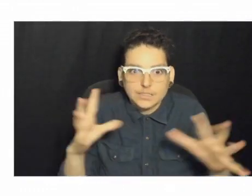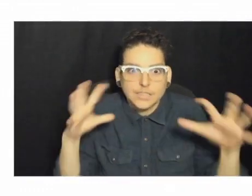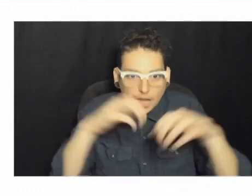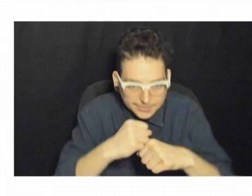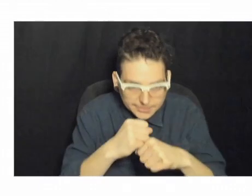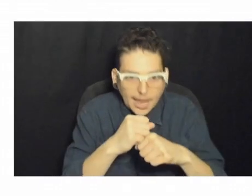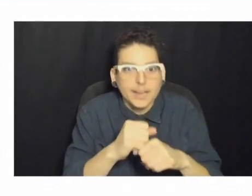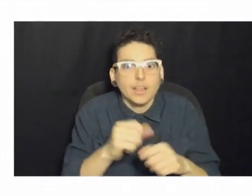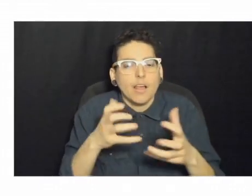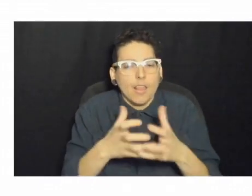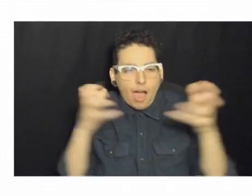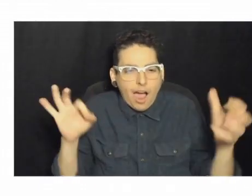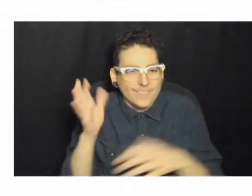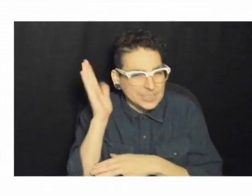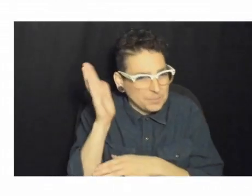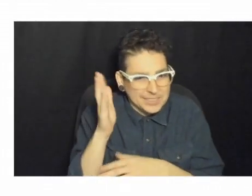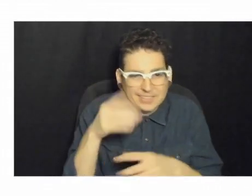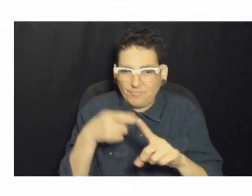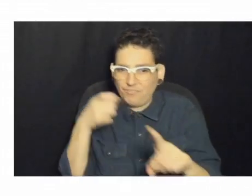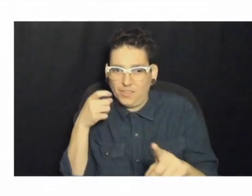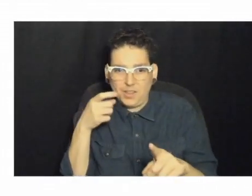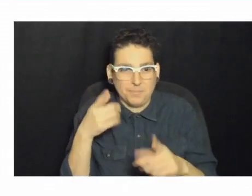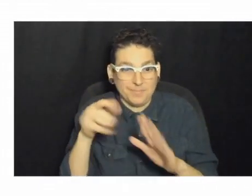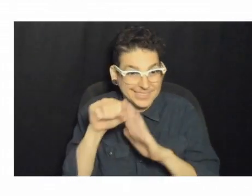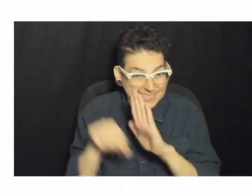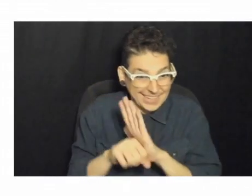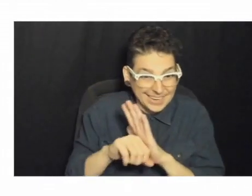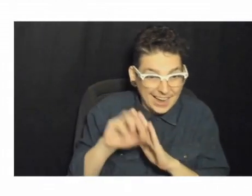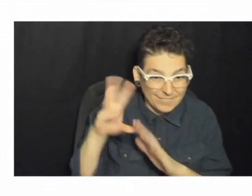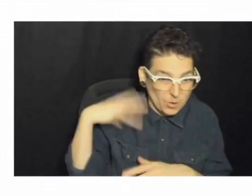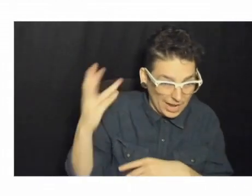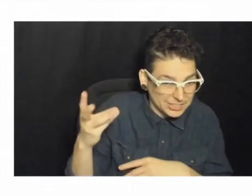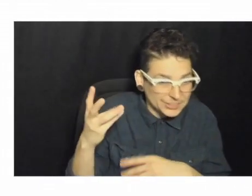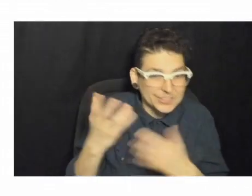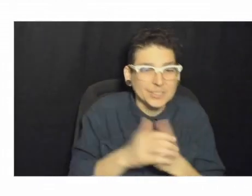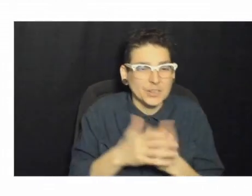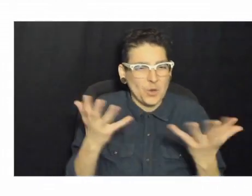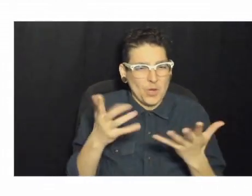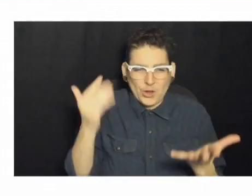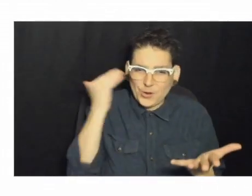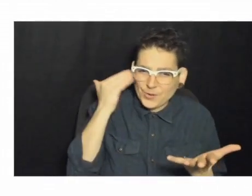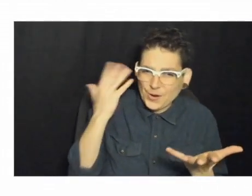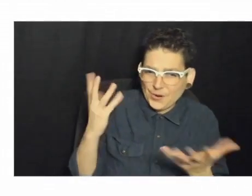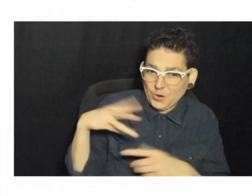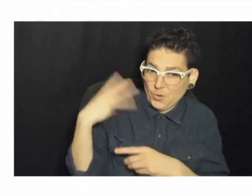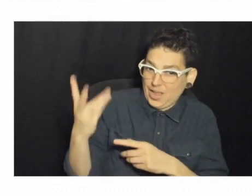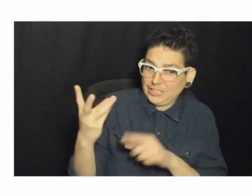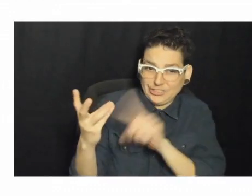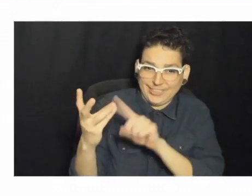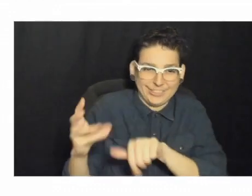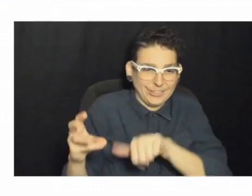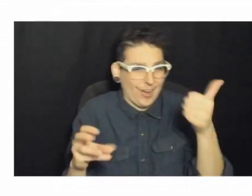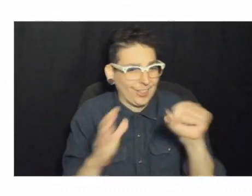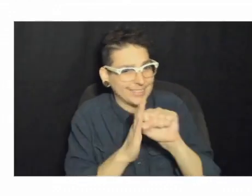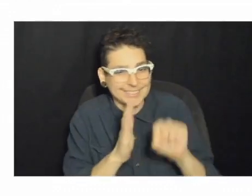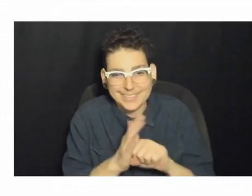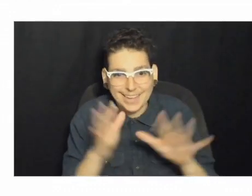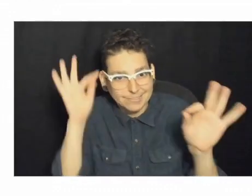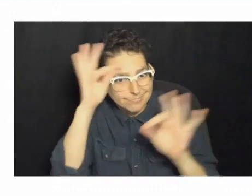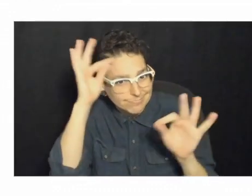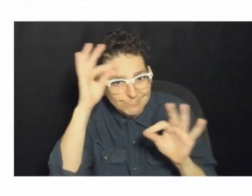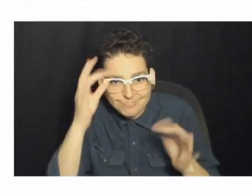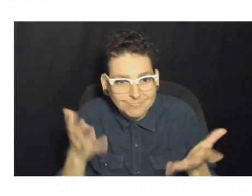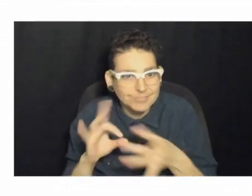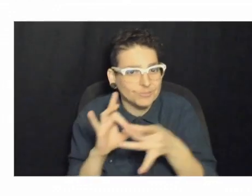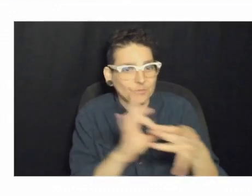know in Washington that other states don't know in terms of the funding of public health and its activities at the state